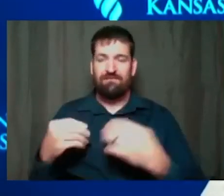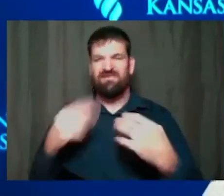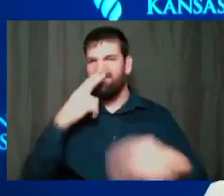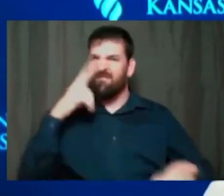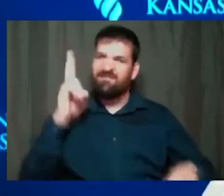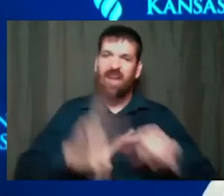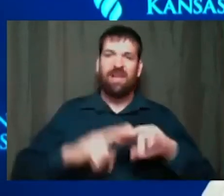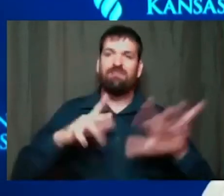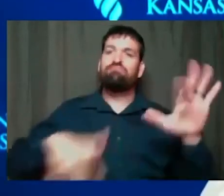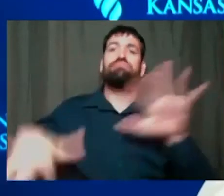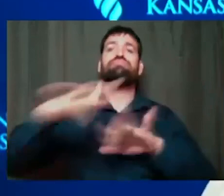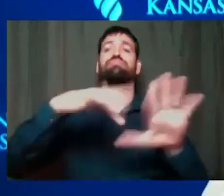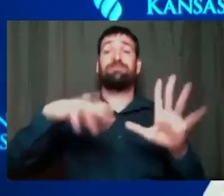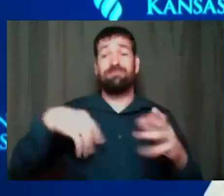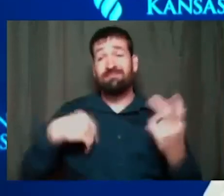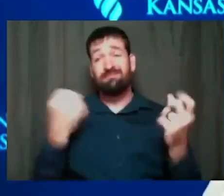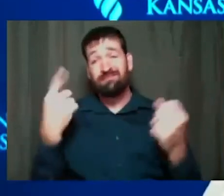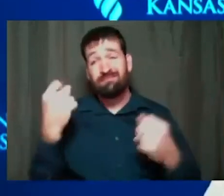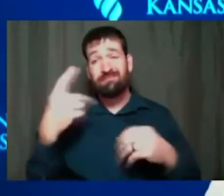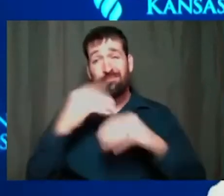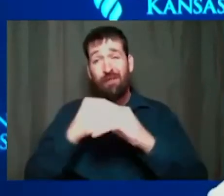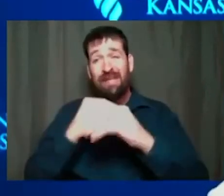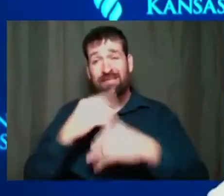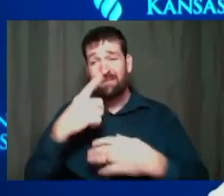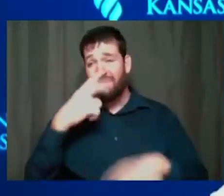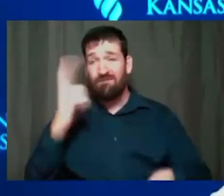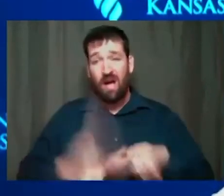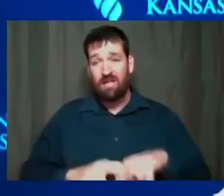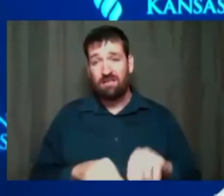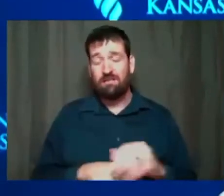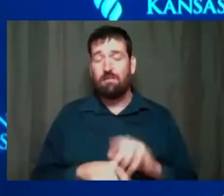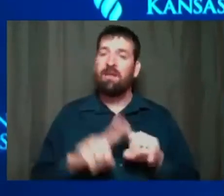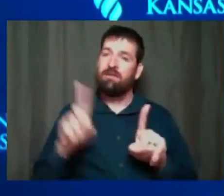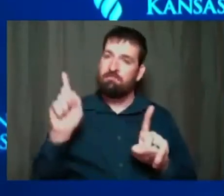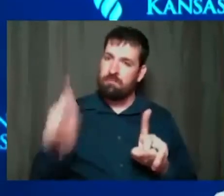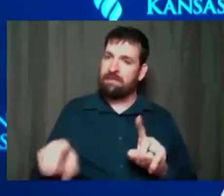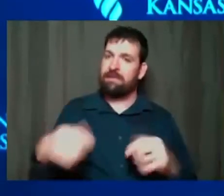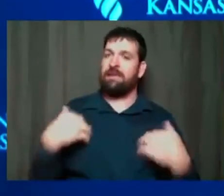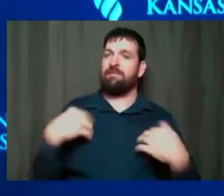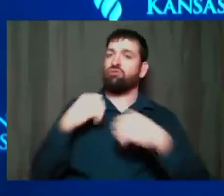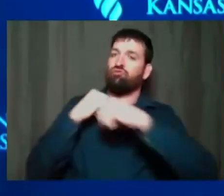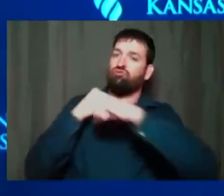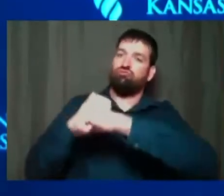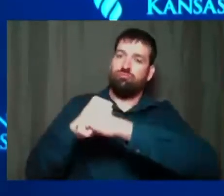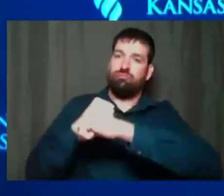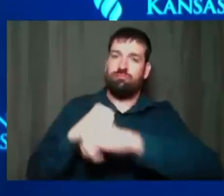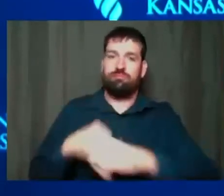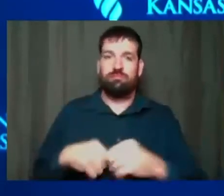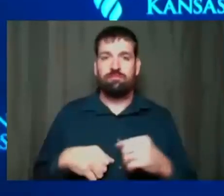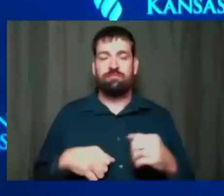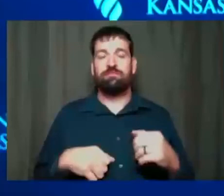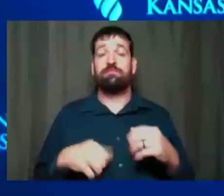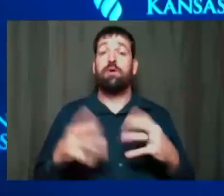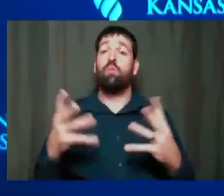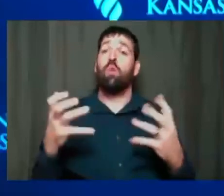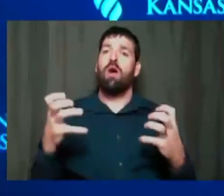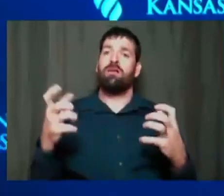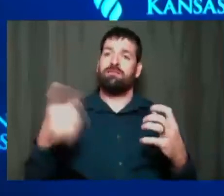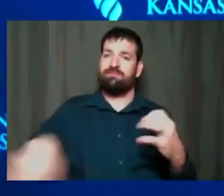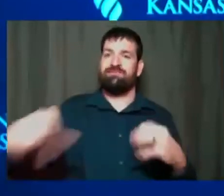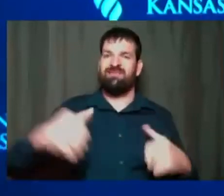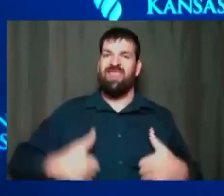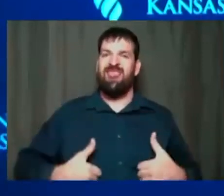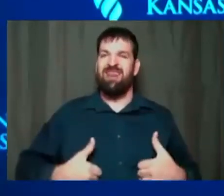let's face it, offense is fun. It's fun. But you've got to have a strong defense. It's all about the complementary, because we want everyone to live long and